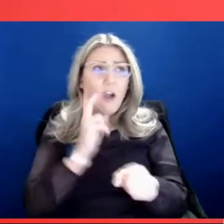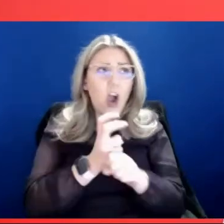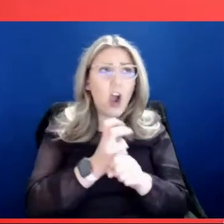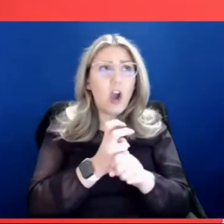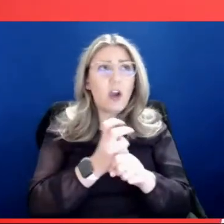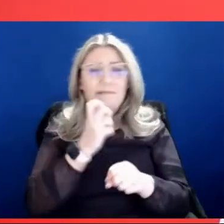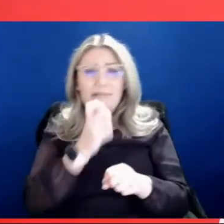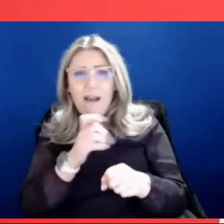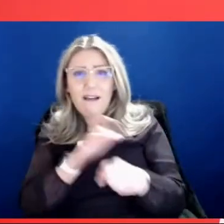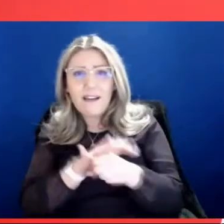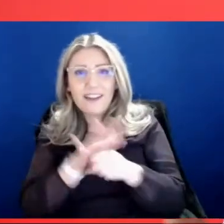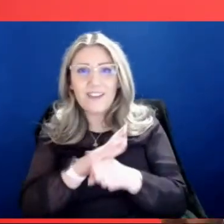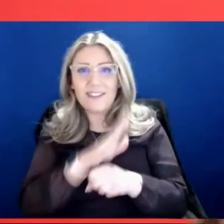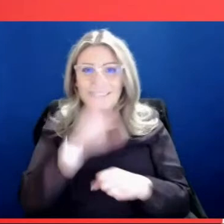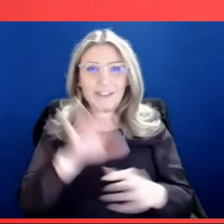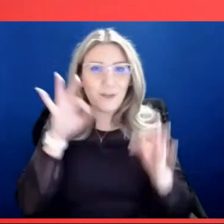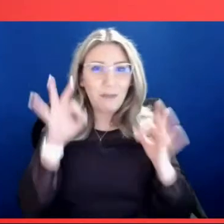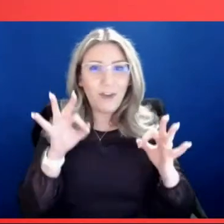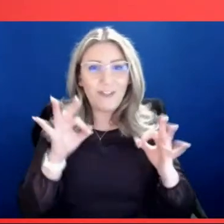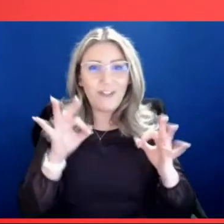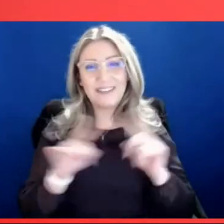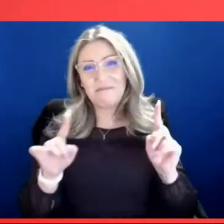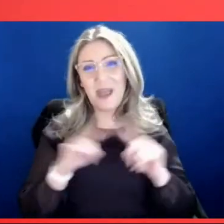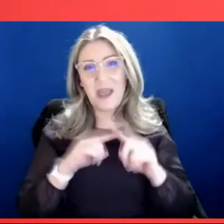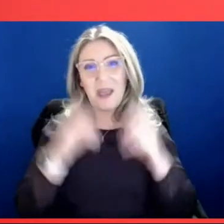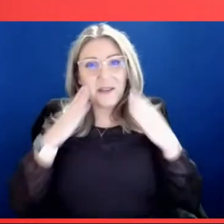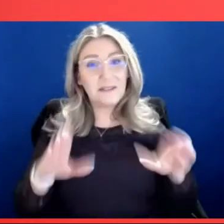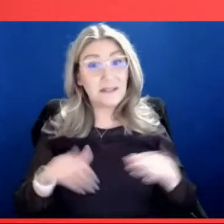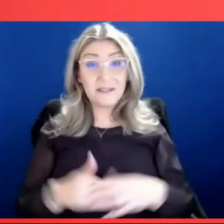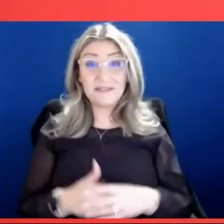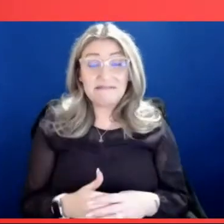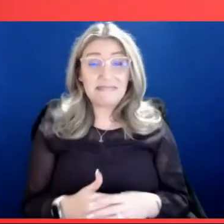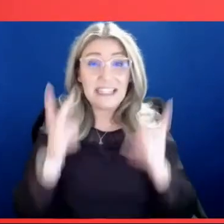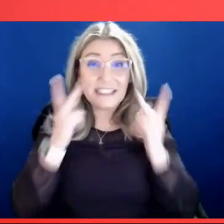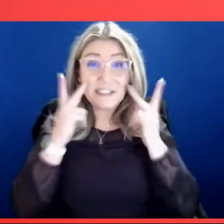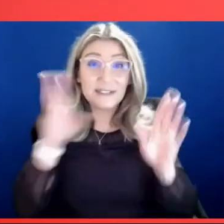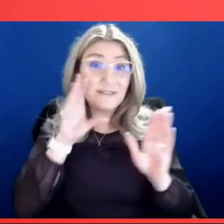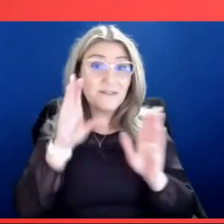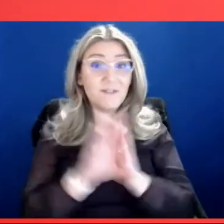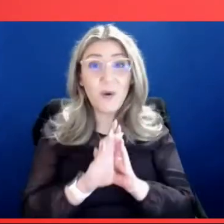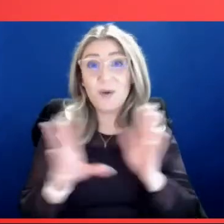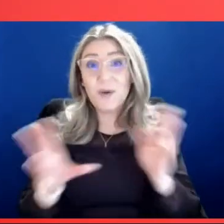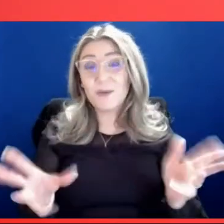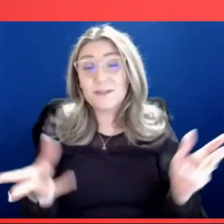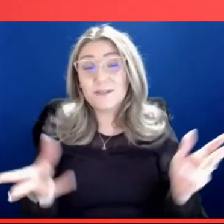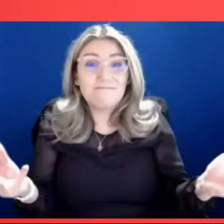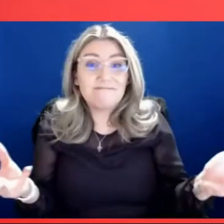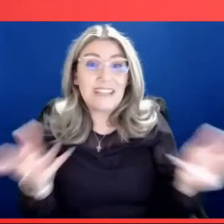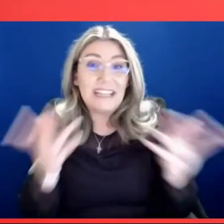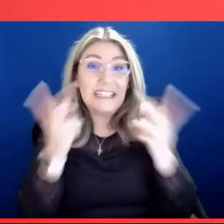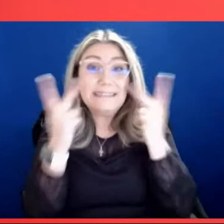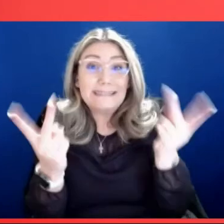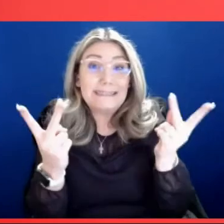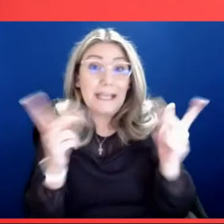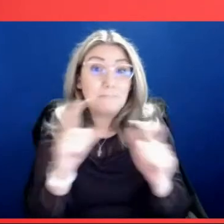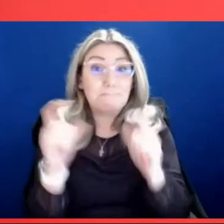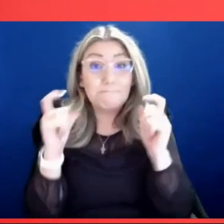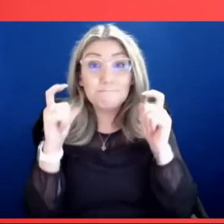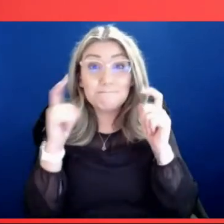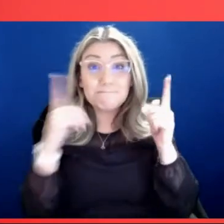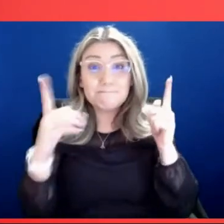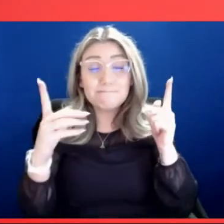it just right. So, but I don't know. I just see photos and I just see it, and I just I love to